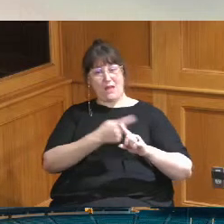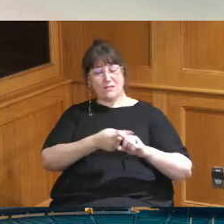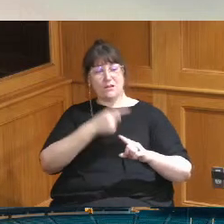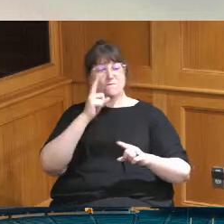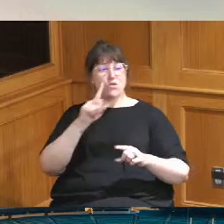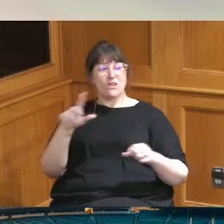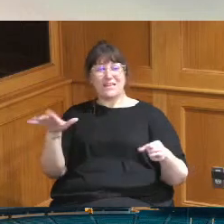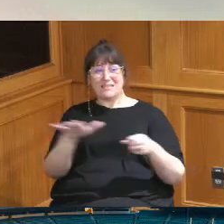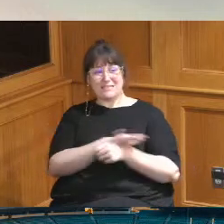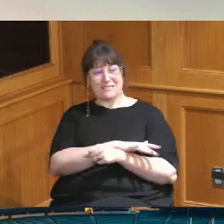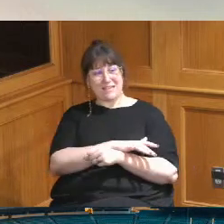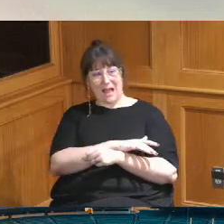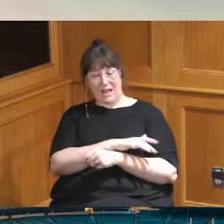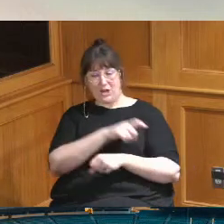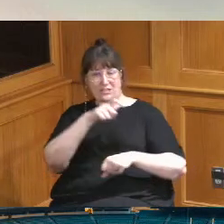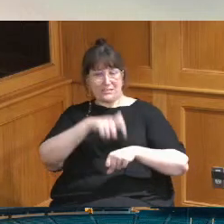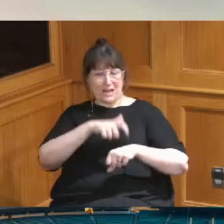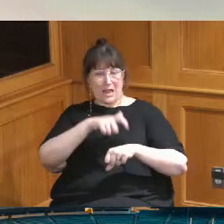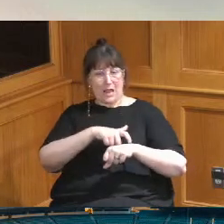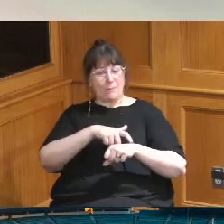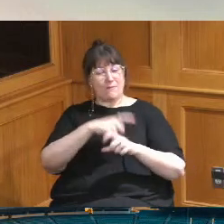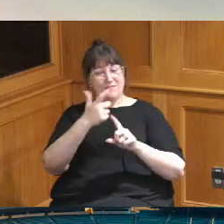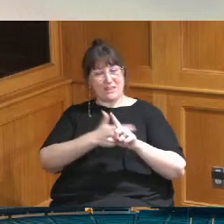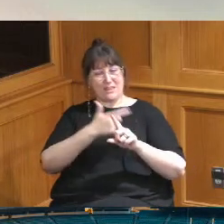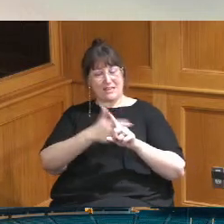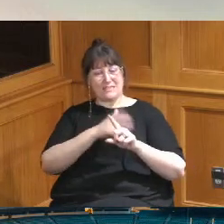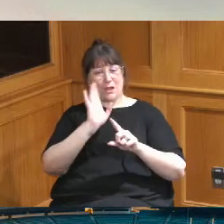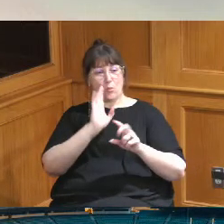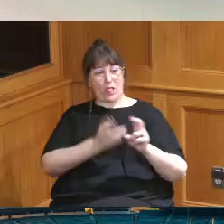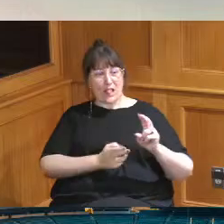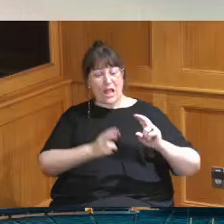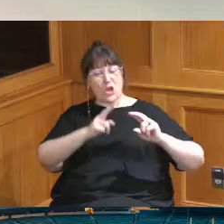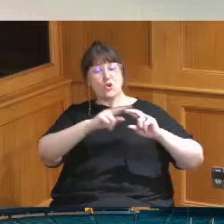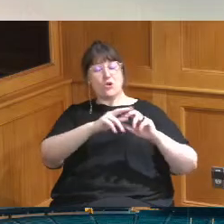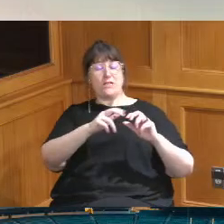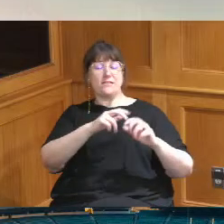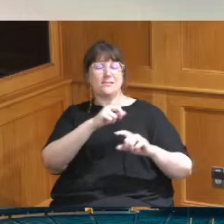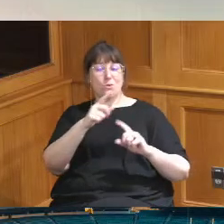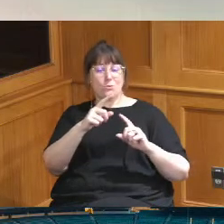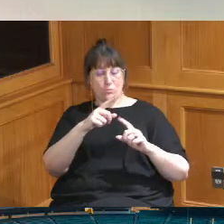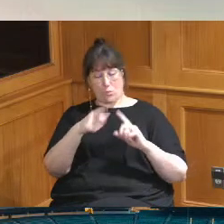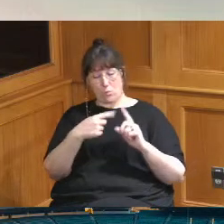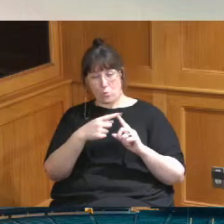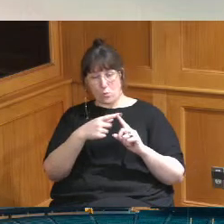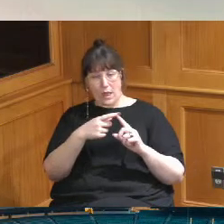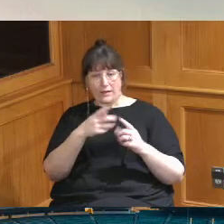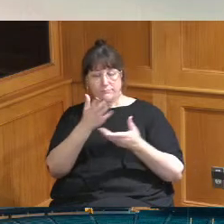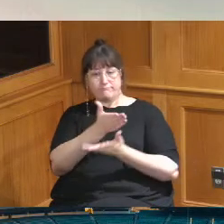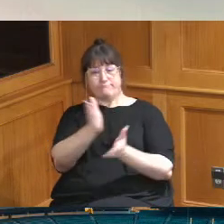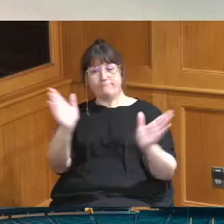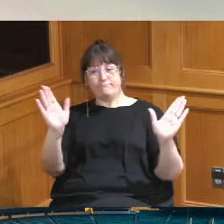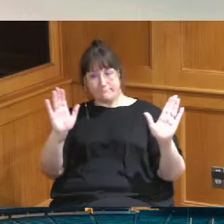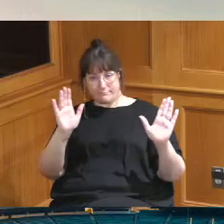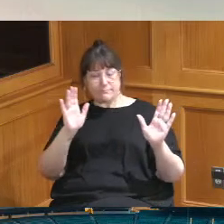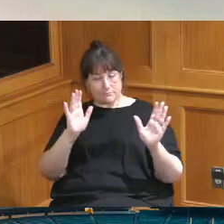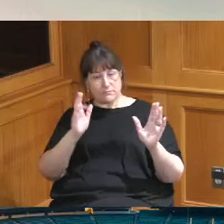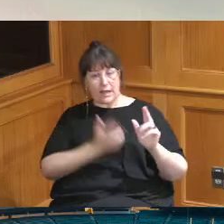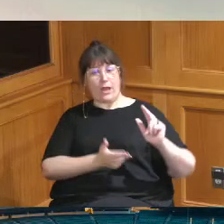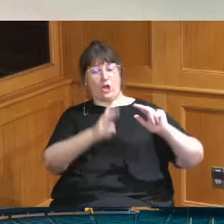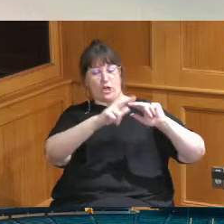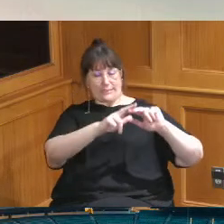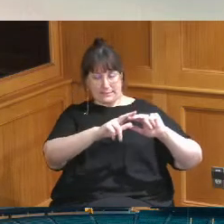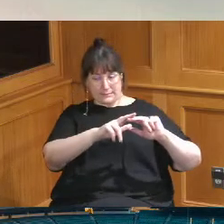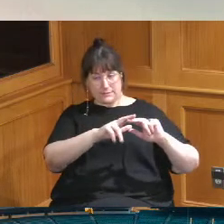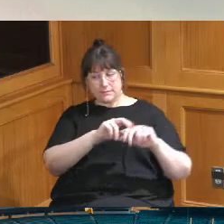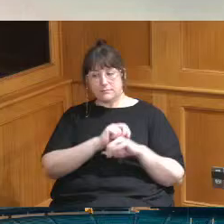entire term of the lease that will escalate with inflation, and the county will use those dollars to directly offset the operations and